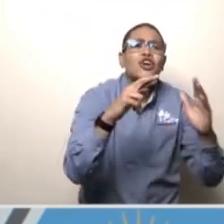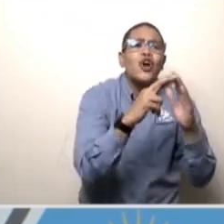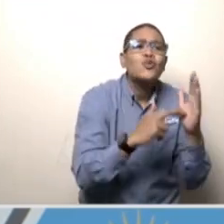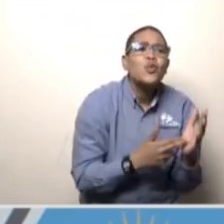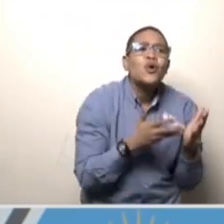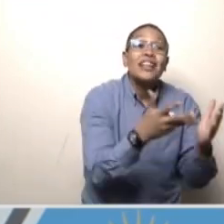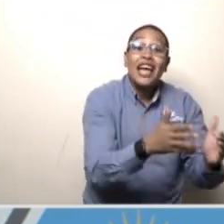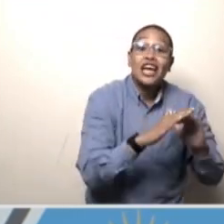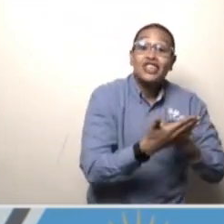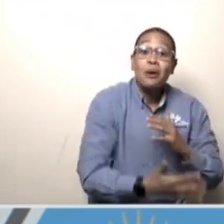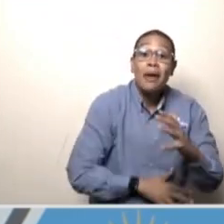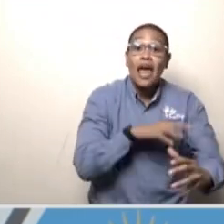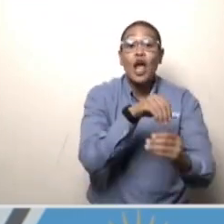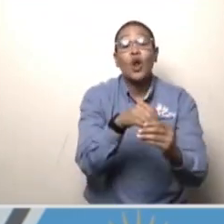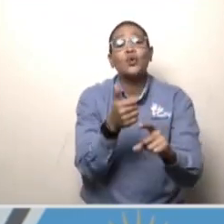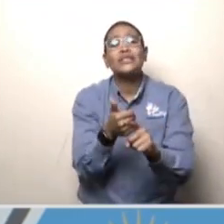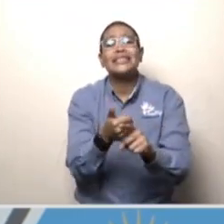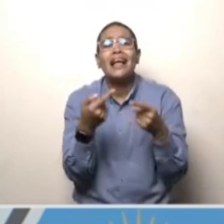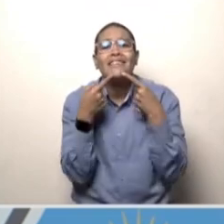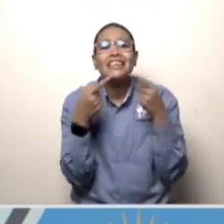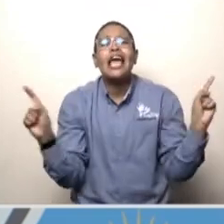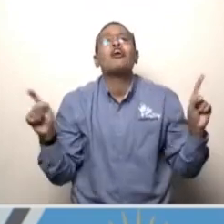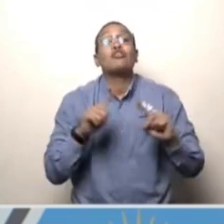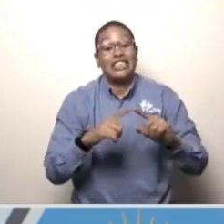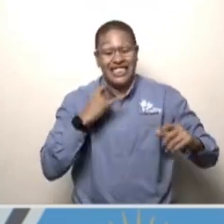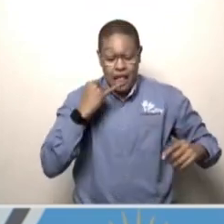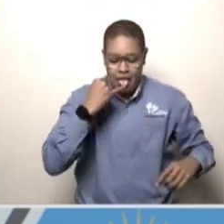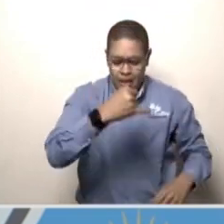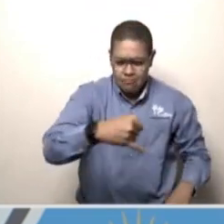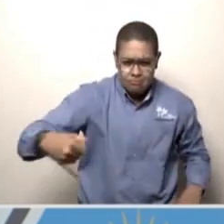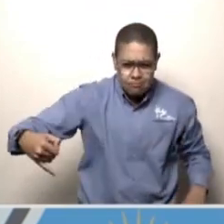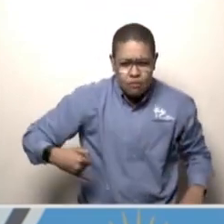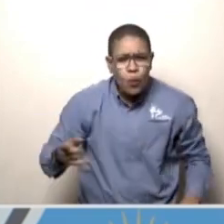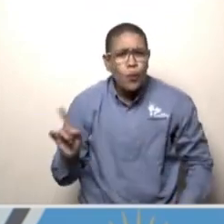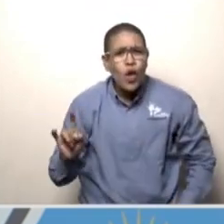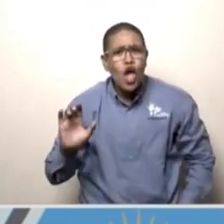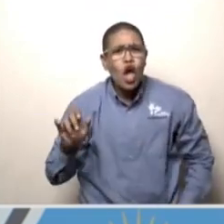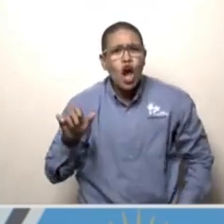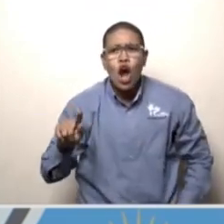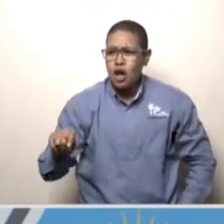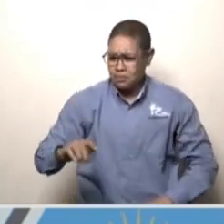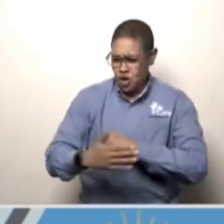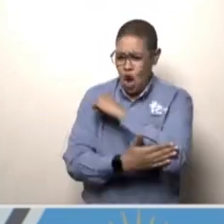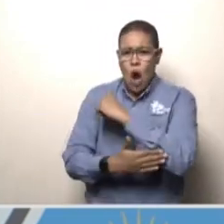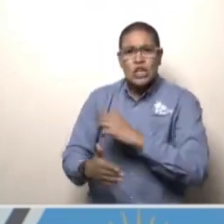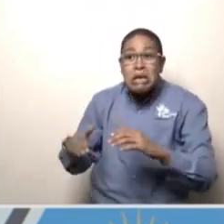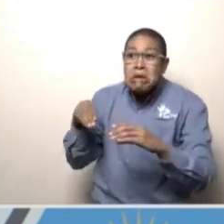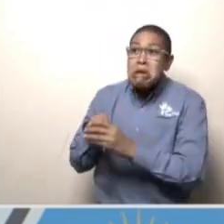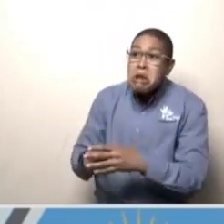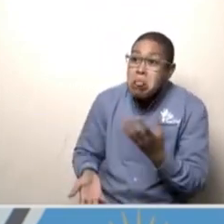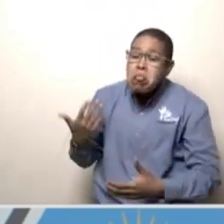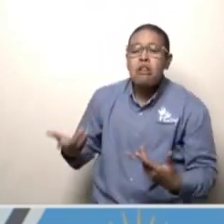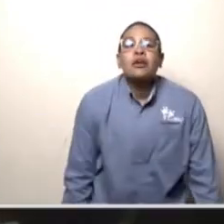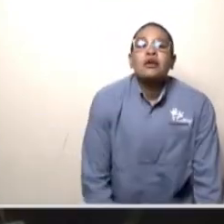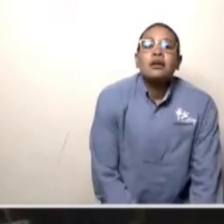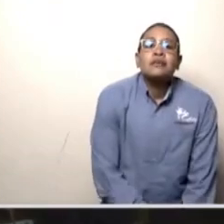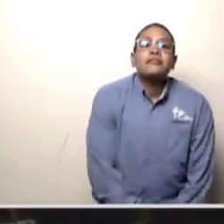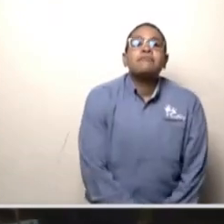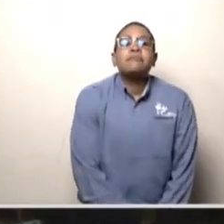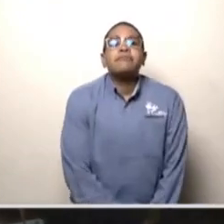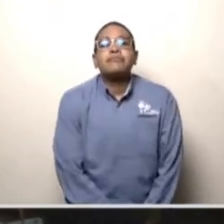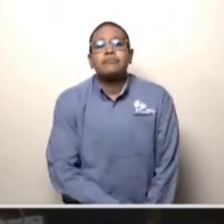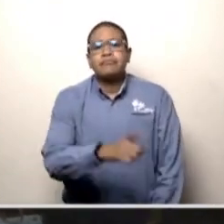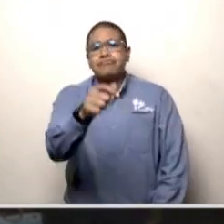Jamaica, including declaration of the boundaries of Jamaica's cockpit country as a protected area. Mr. Prime Minister,